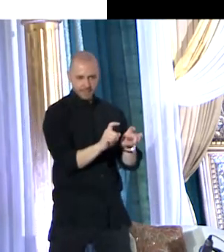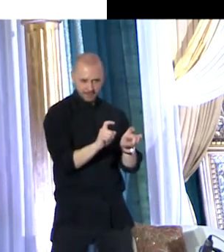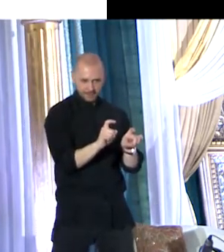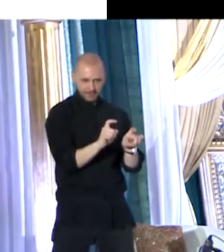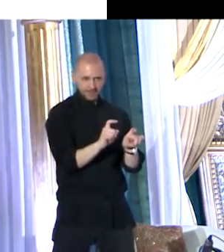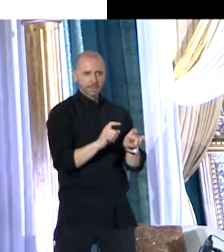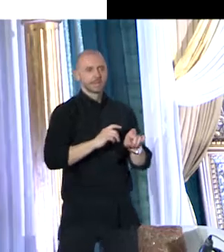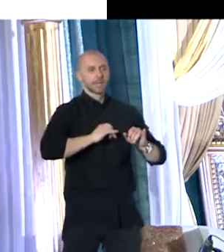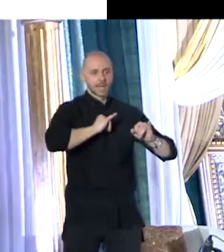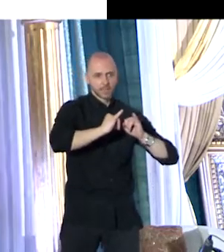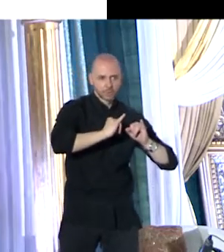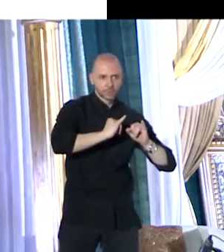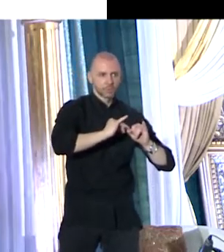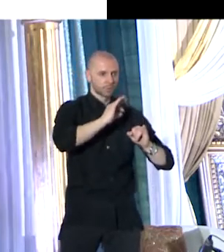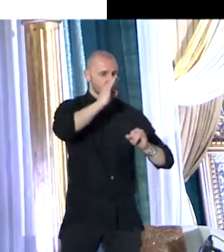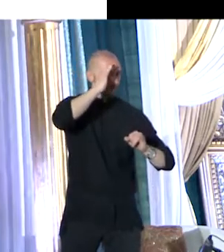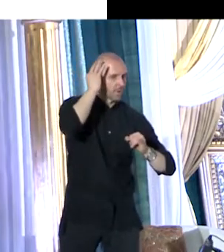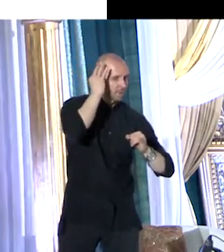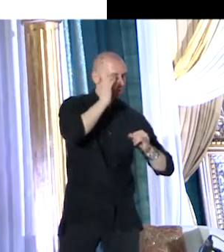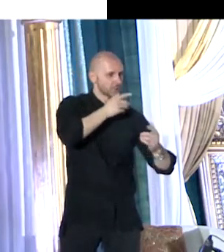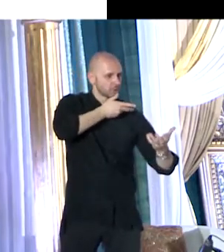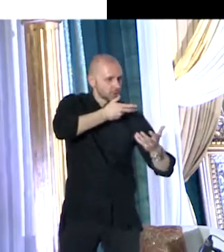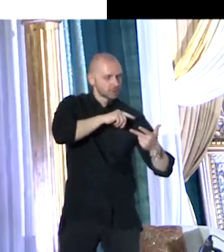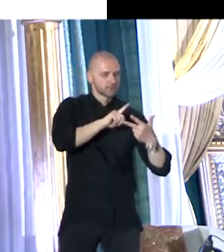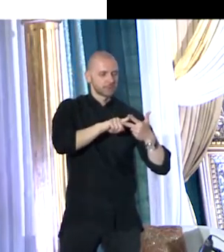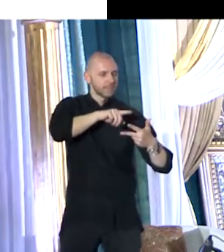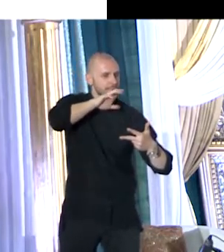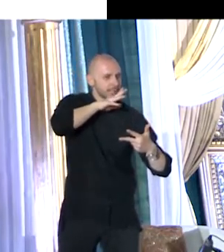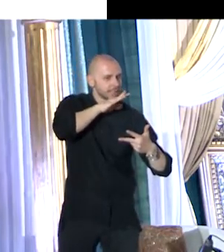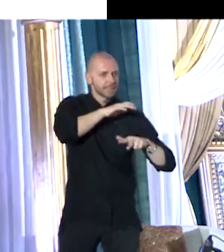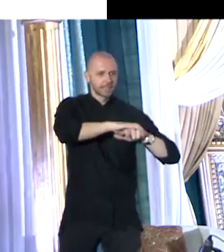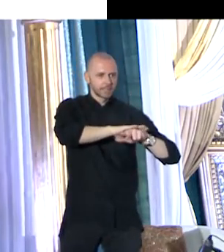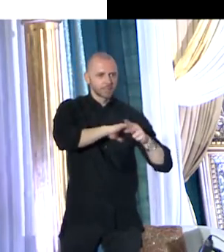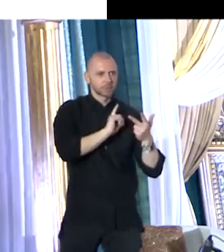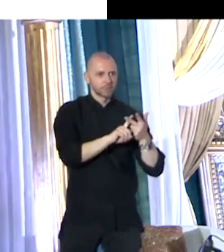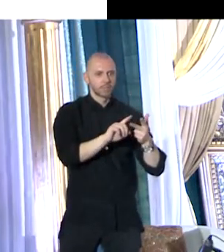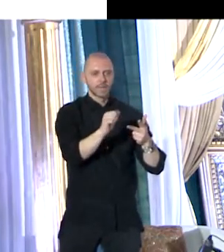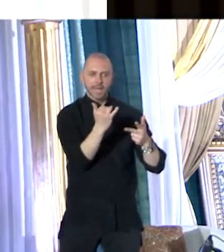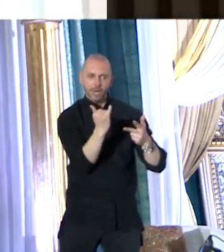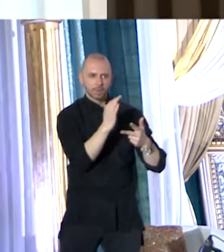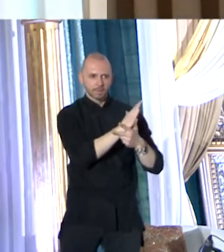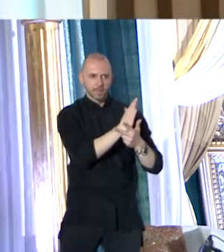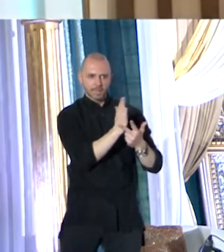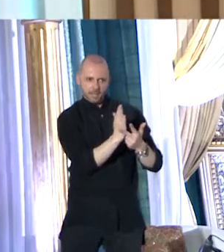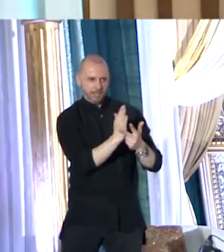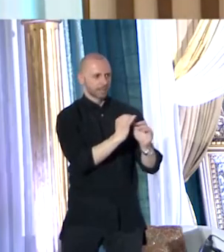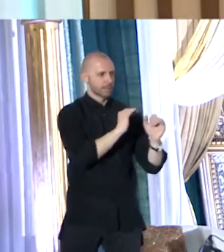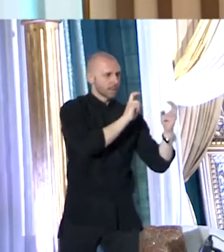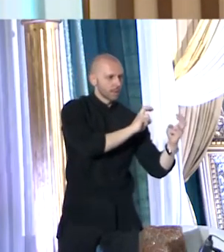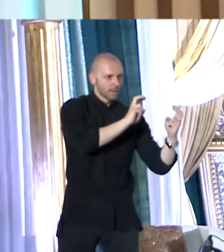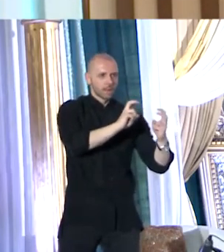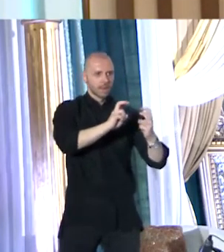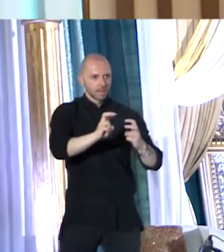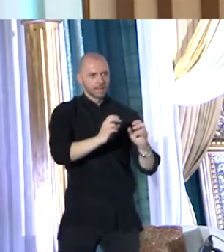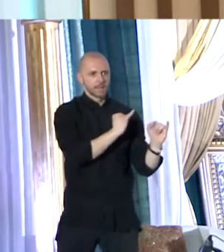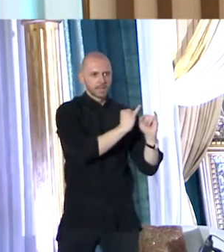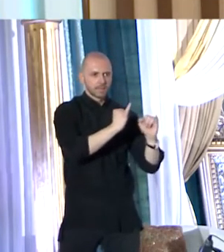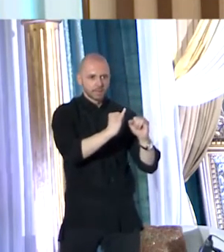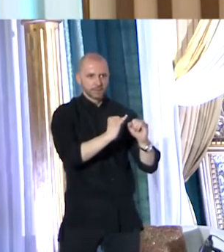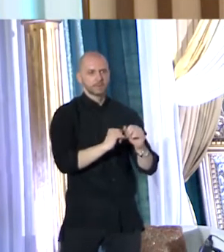Interviews in English, French, Urdu, and Arabic. Results accurate to plus or minus 4 percentage points. There